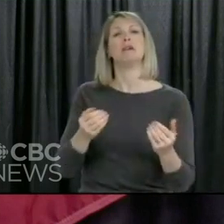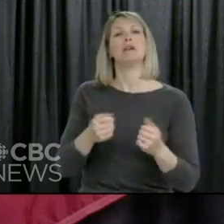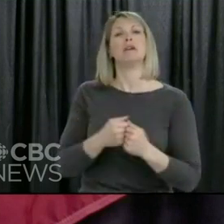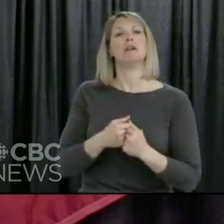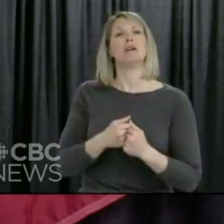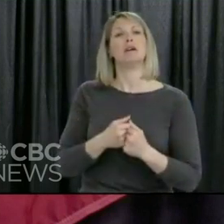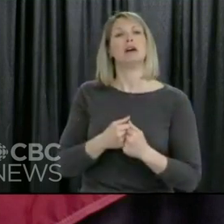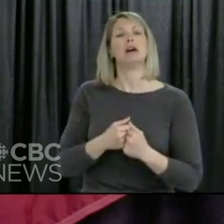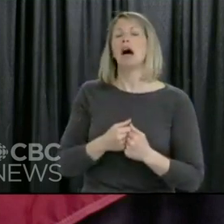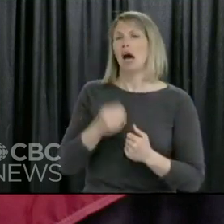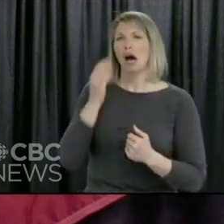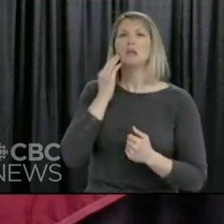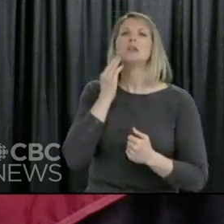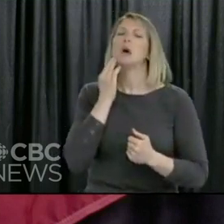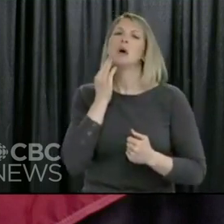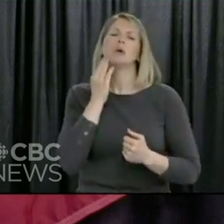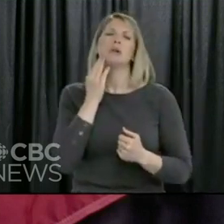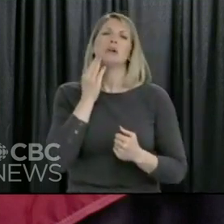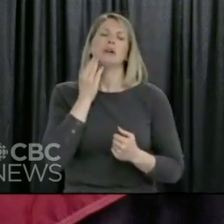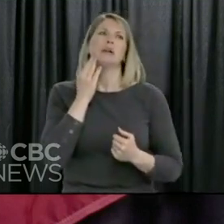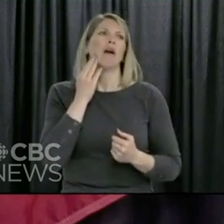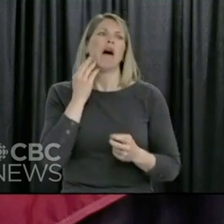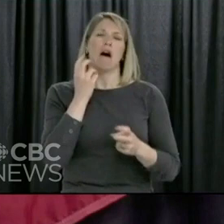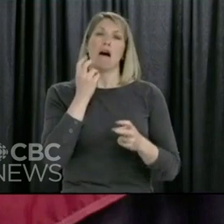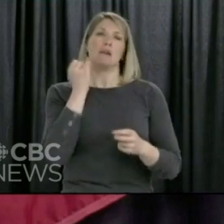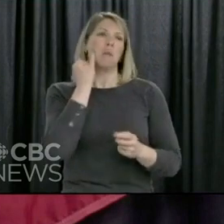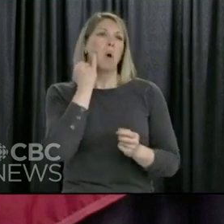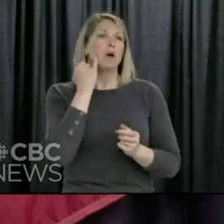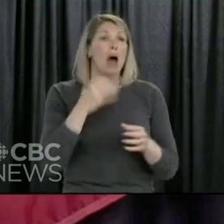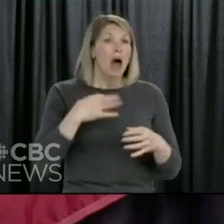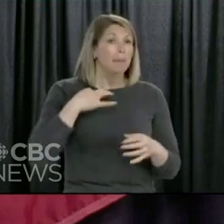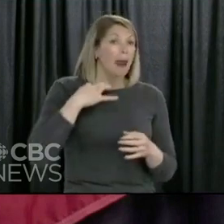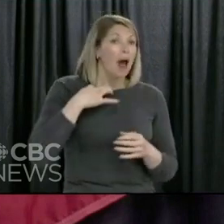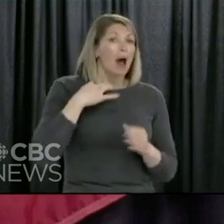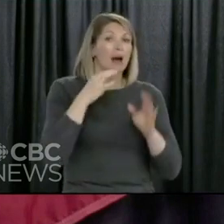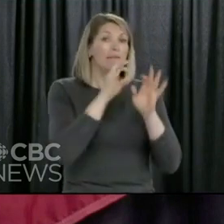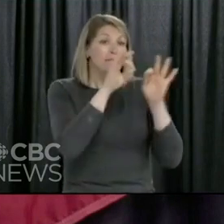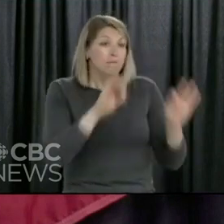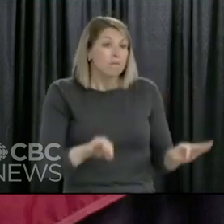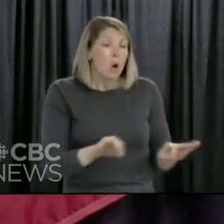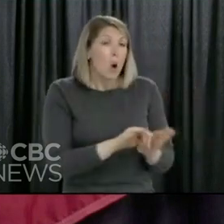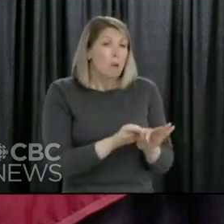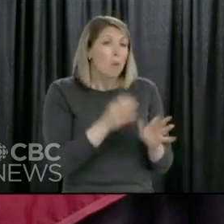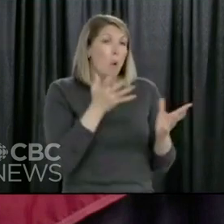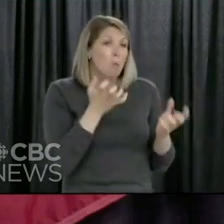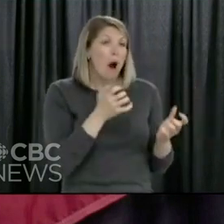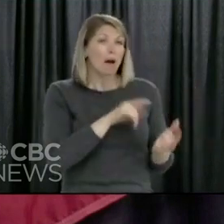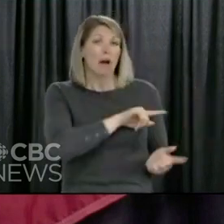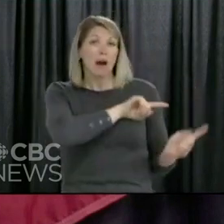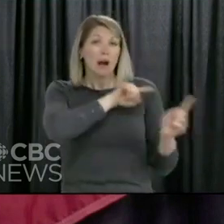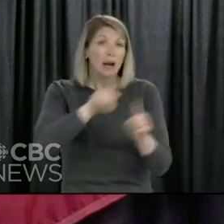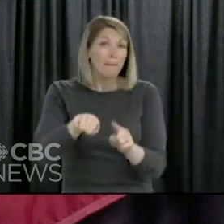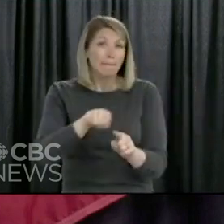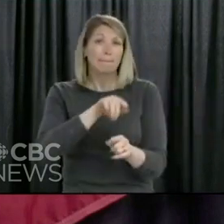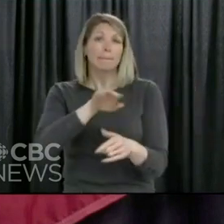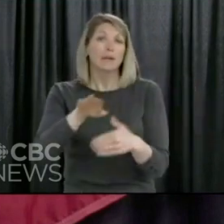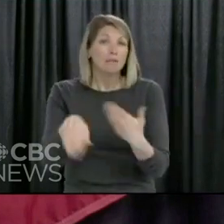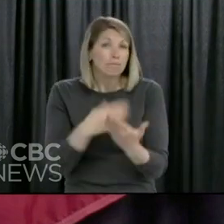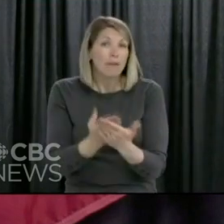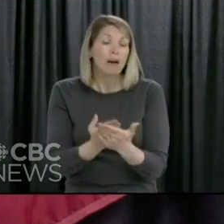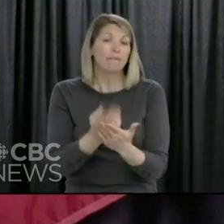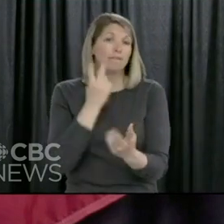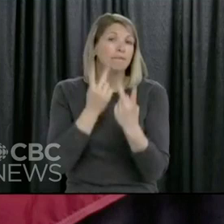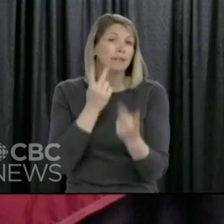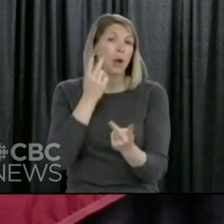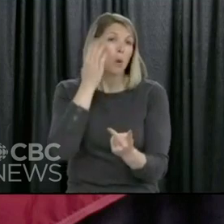you've lost a loved one and not being able to attend a funeral. But, you know, these are the tough decisions that have been made in the past based on the